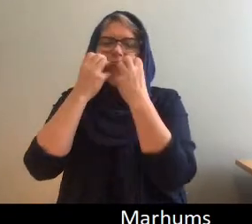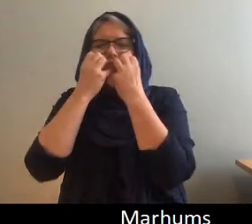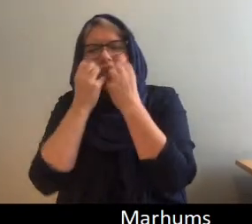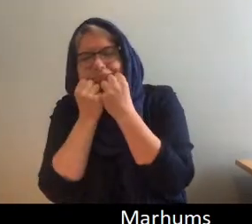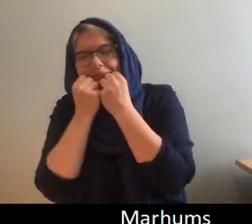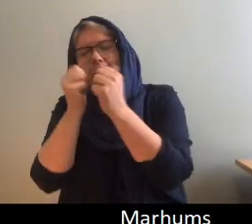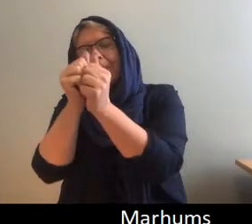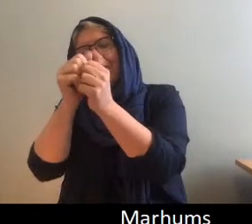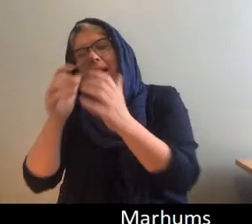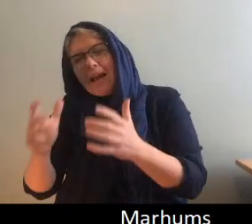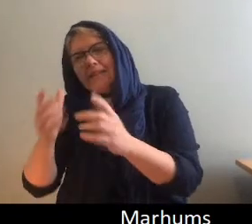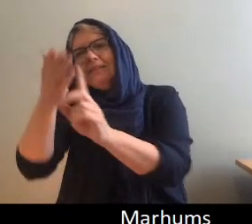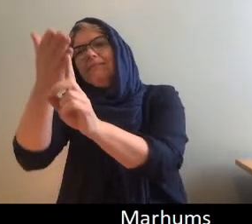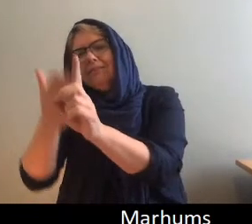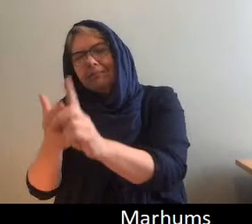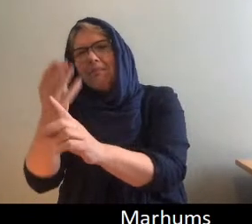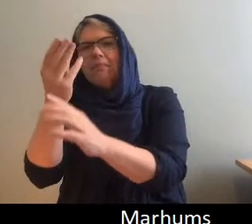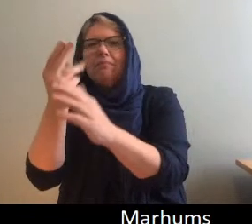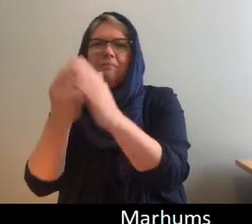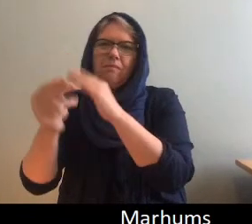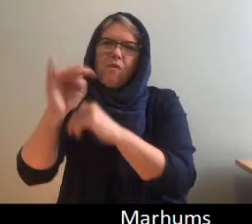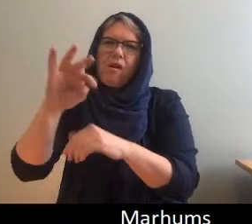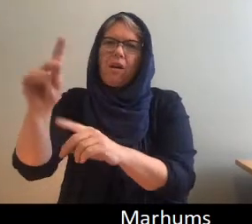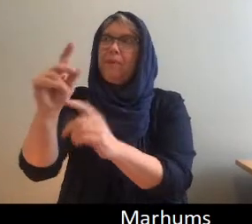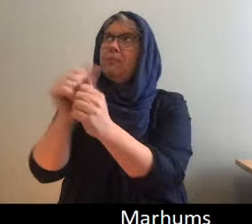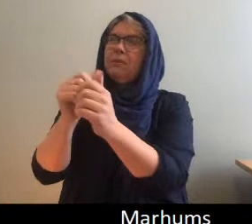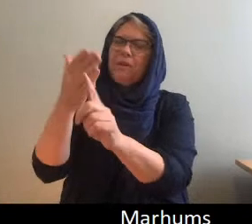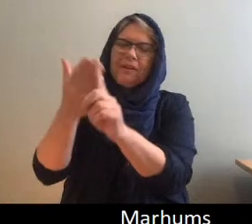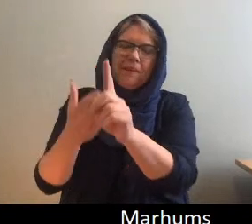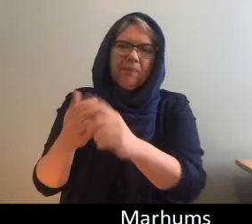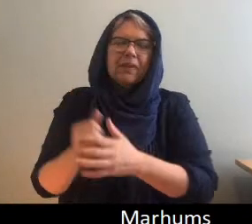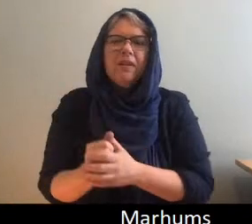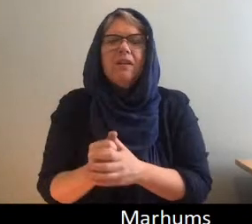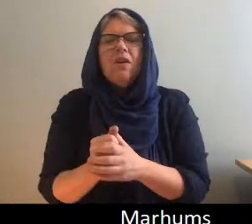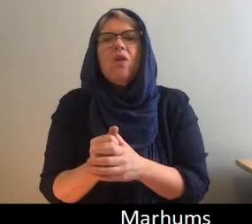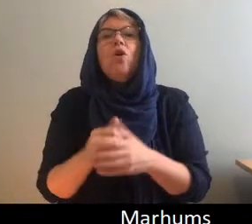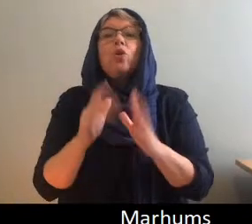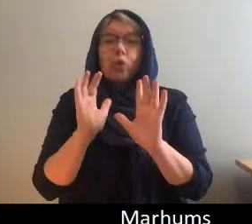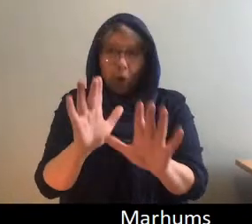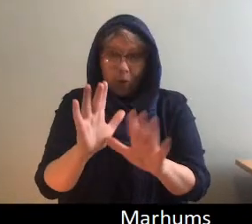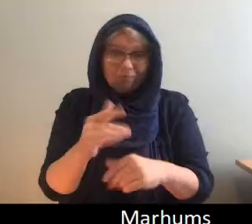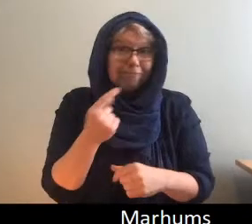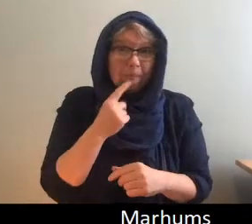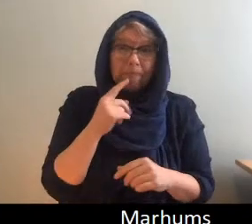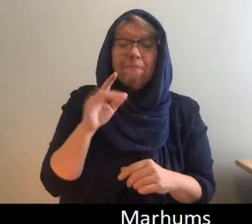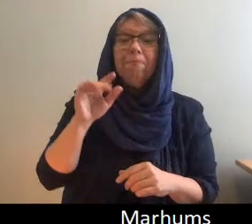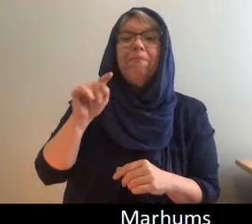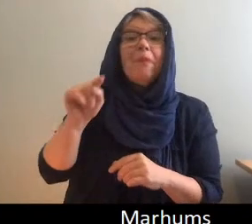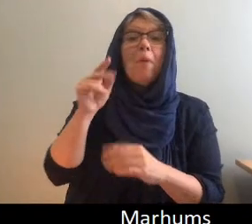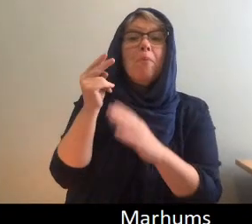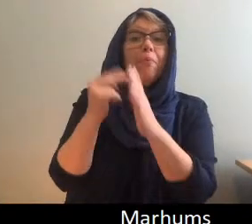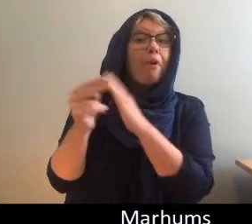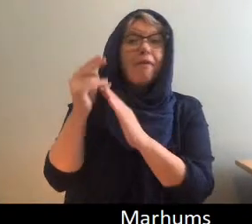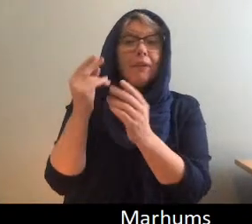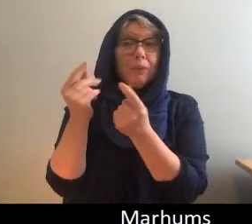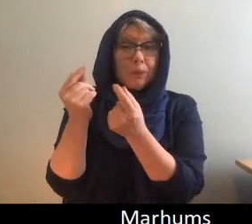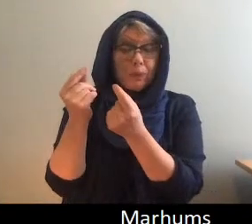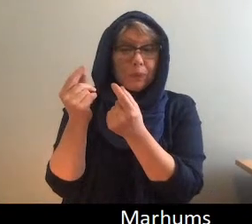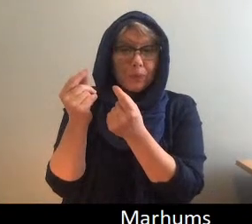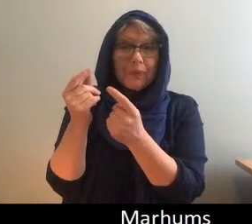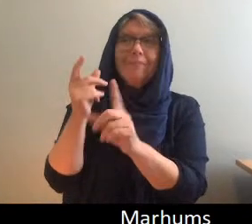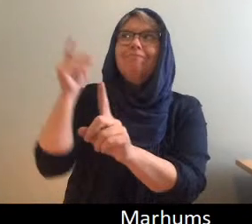Ramadan. And what was revealed, I'm going to come to that in a few minutes. So the Laylatul